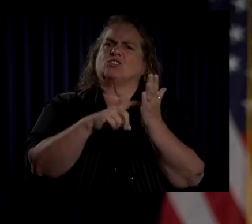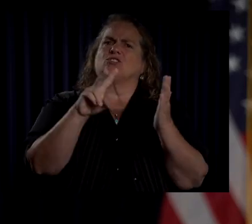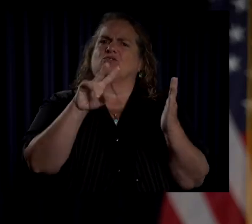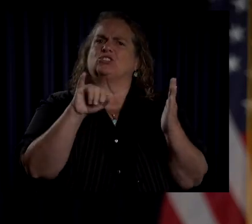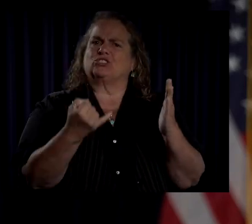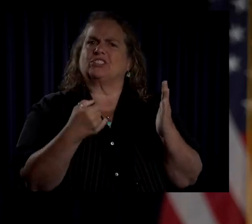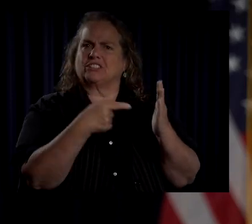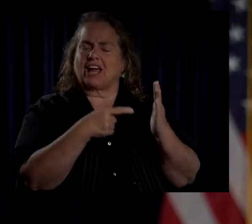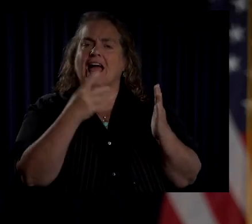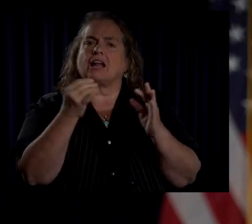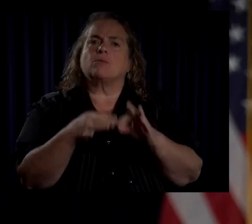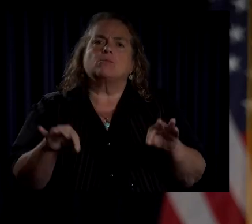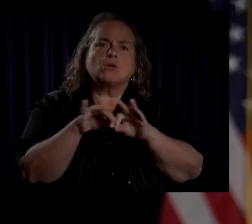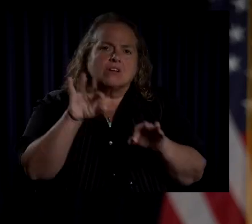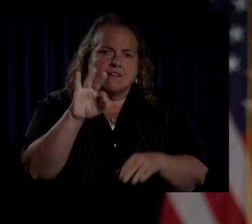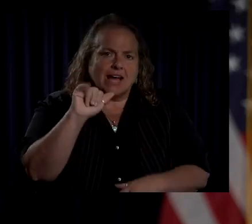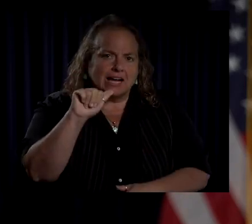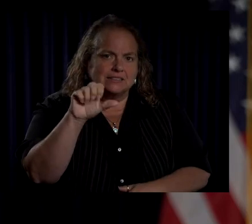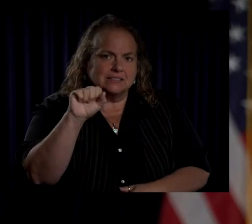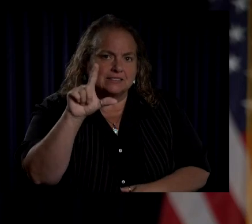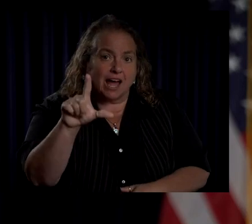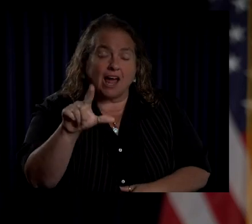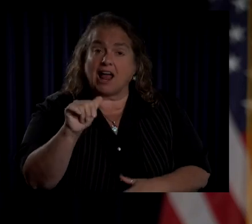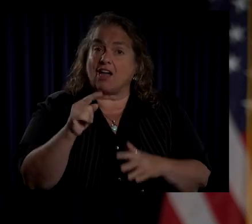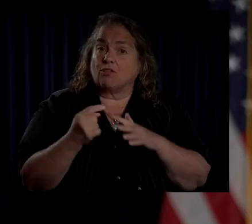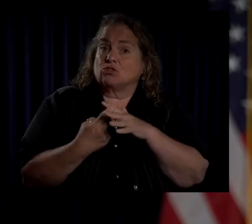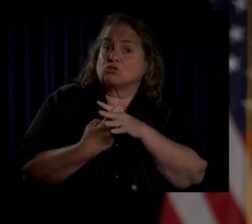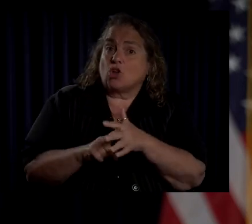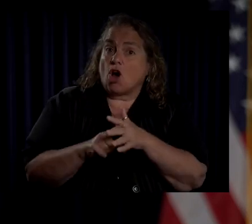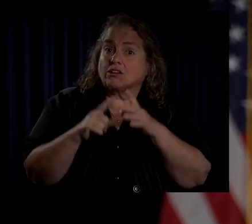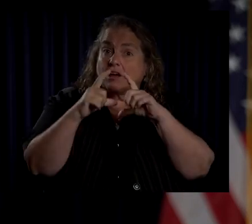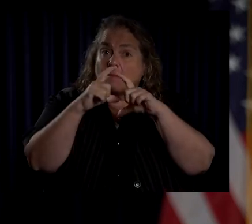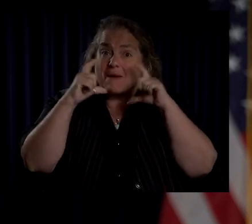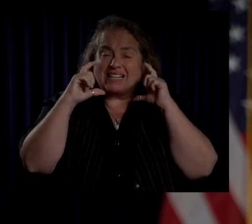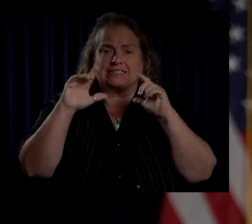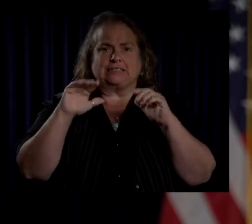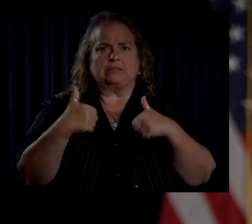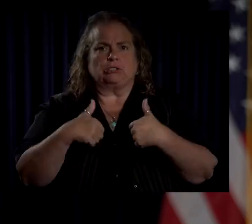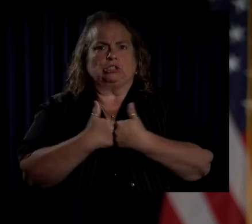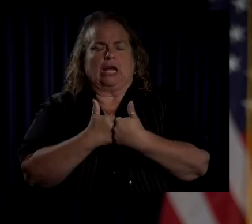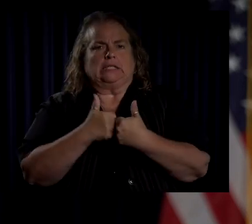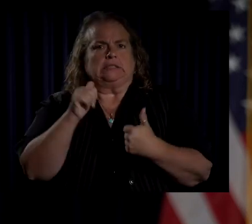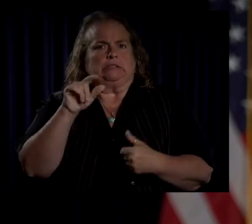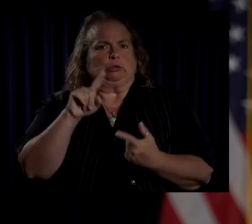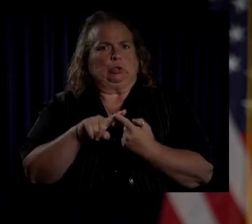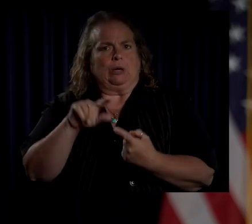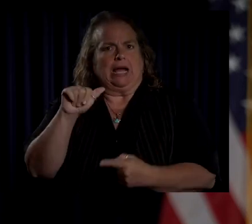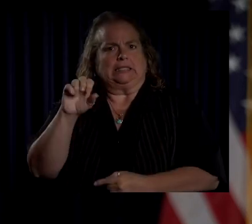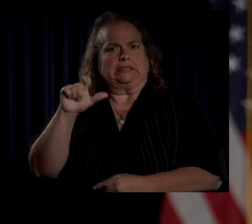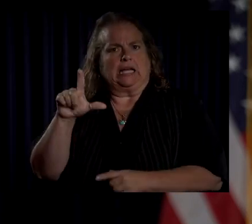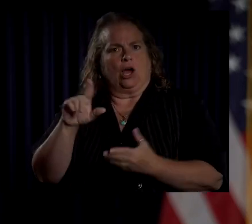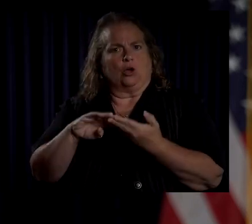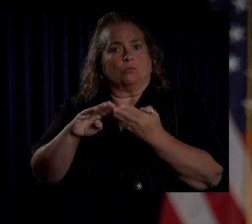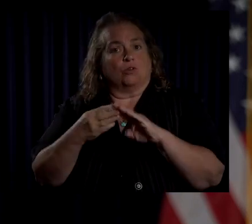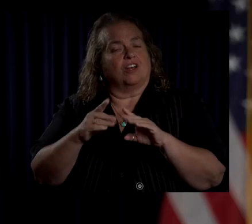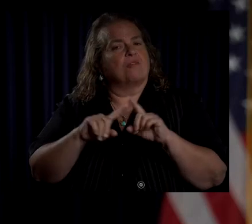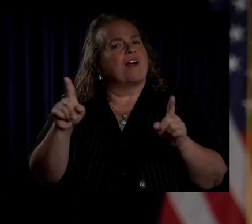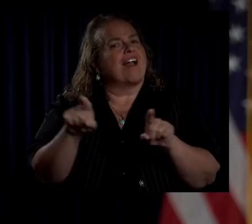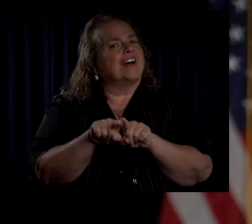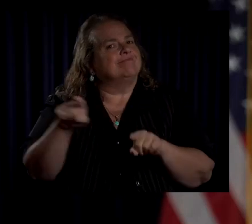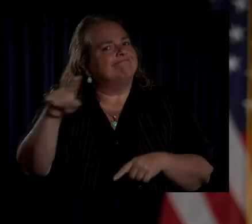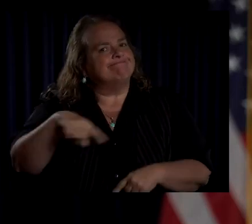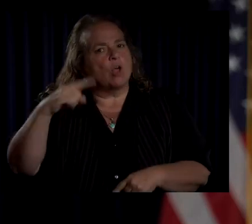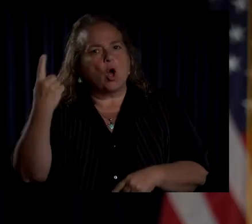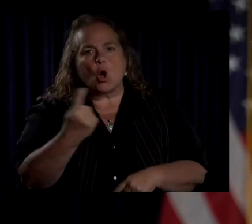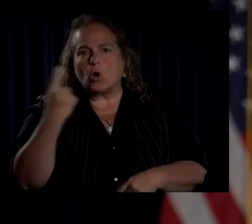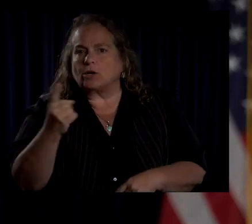Virginia, and through her, the importance of ASL. At the start, masks seemed like a challenge to the ASL community. But,